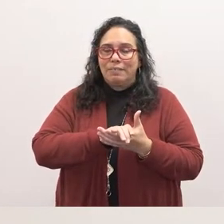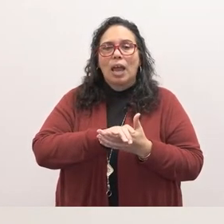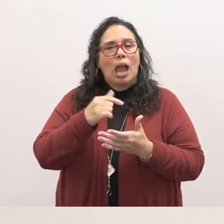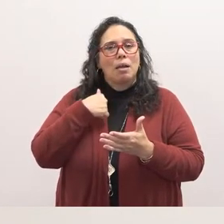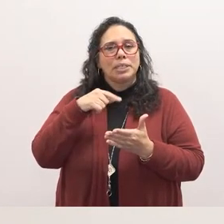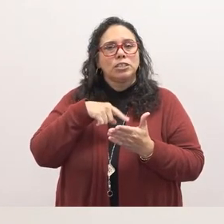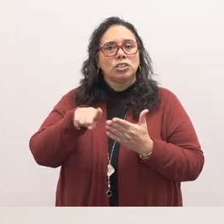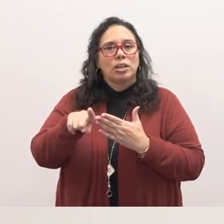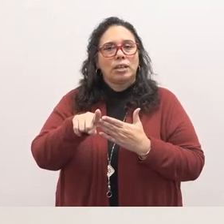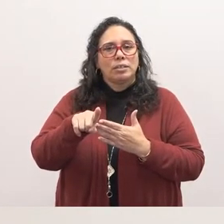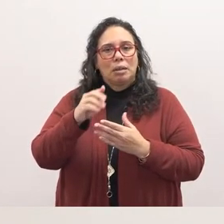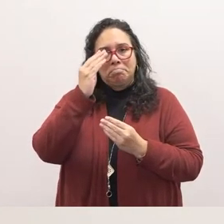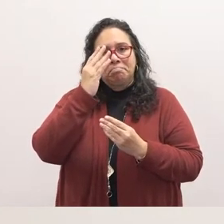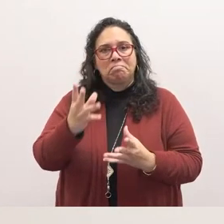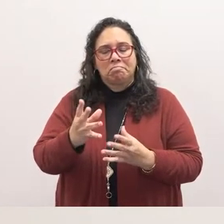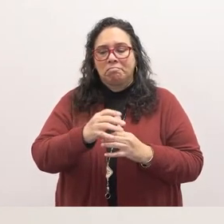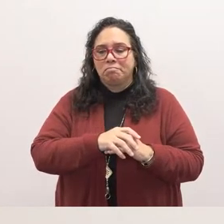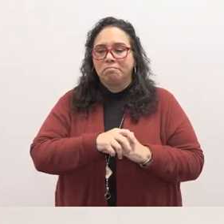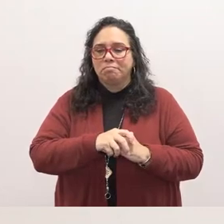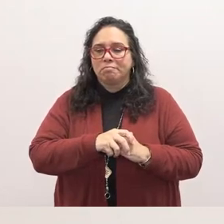check on that and I'll get back to you for sure.